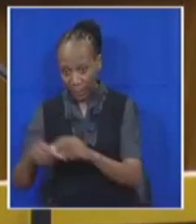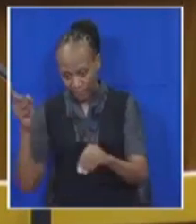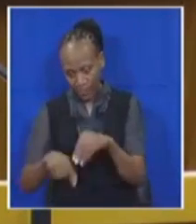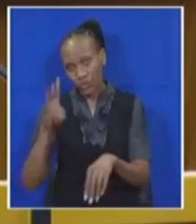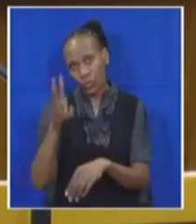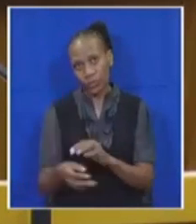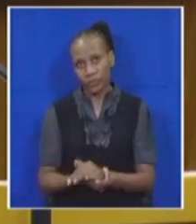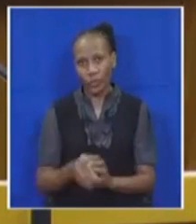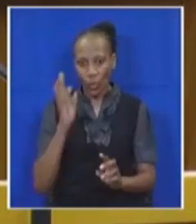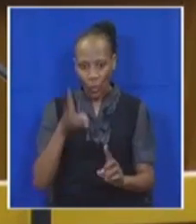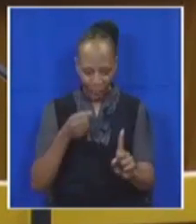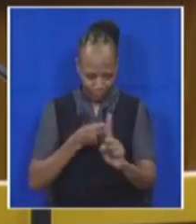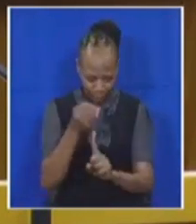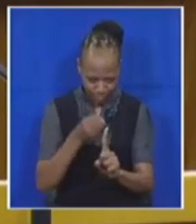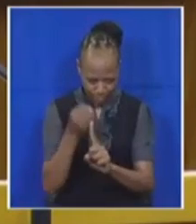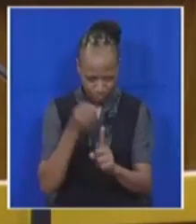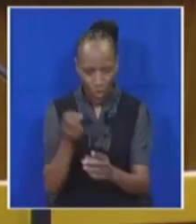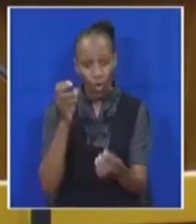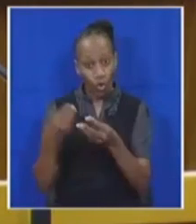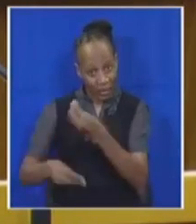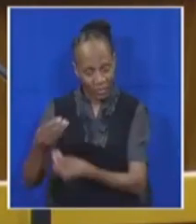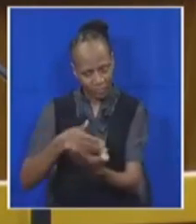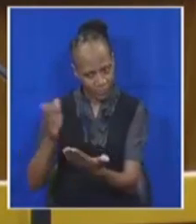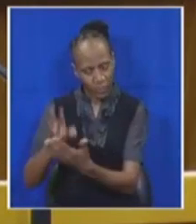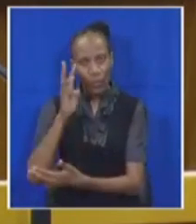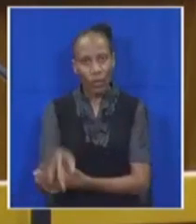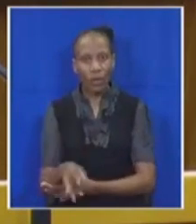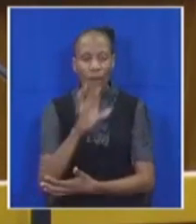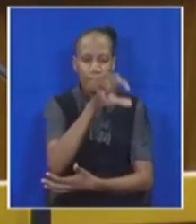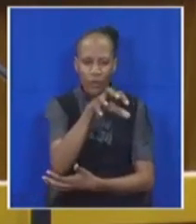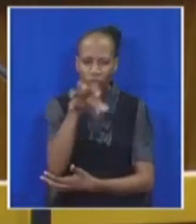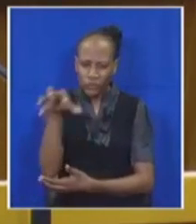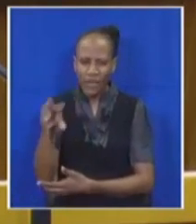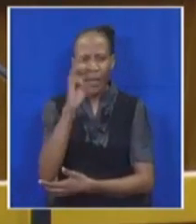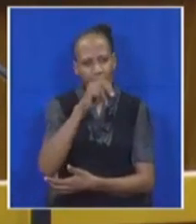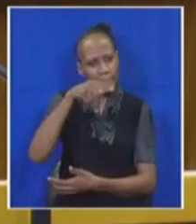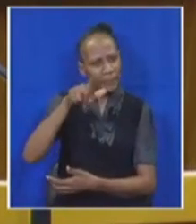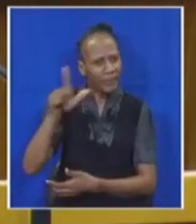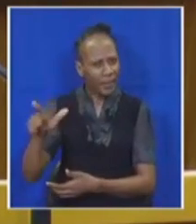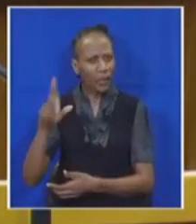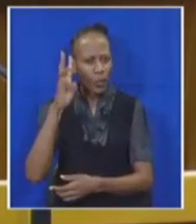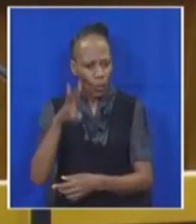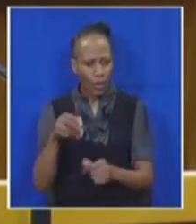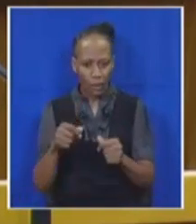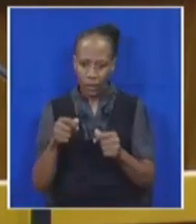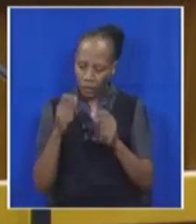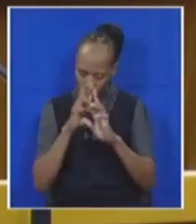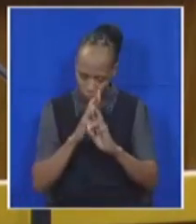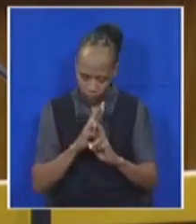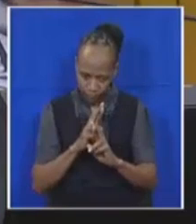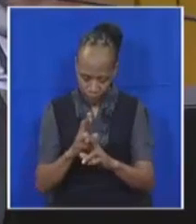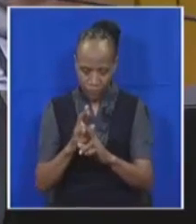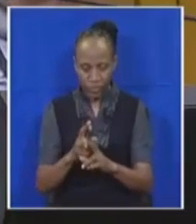will fight ANC corruption wherever it is. In the provinces, our MPLs will continue to hold provincial governments accountable.